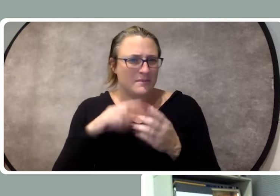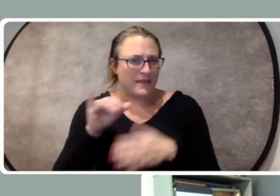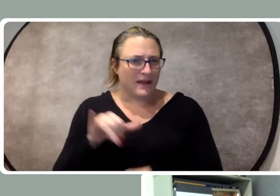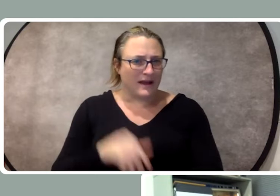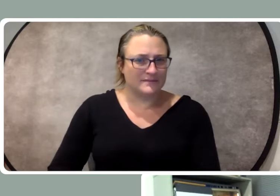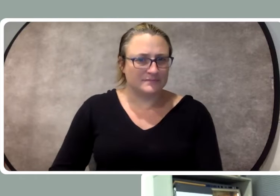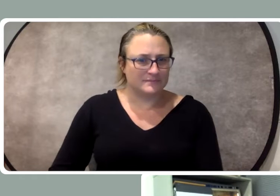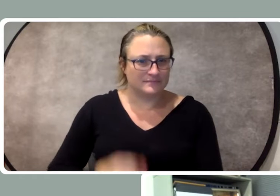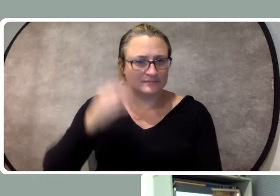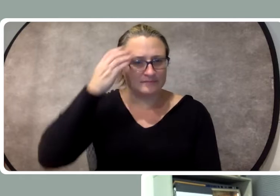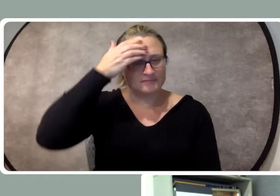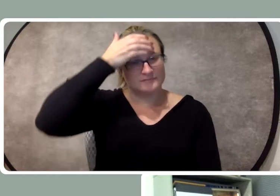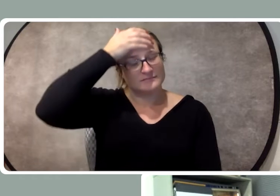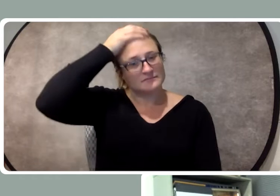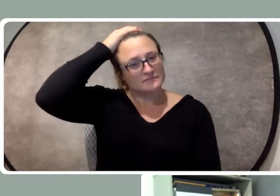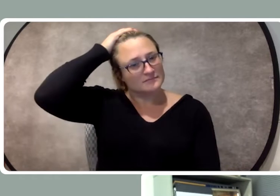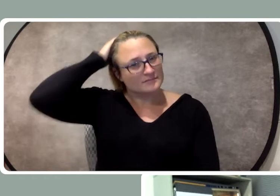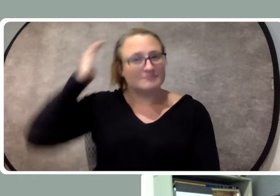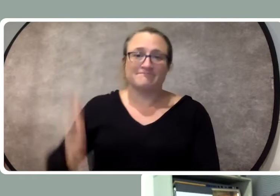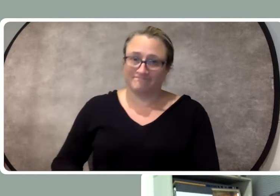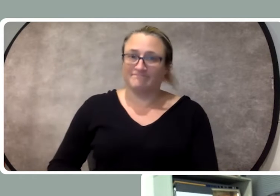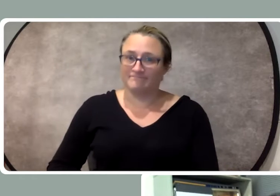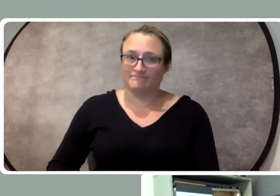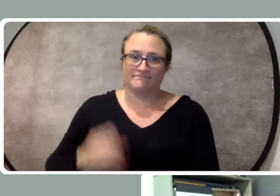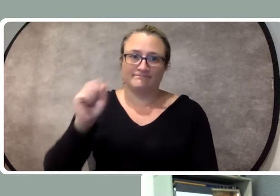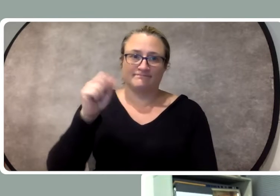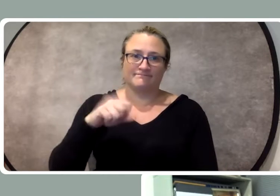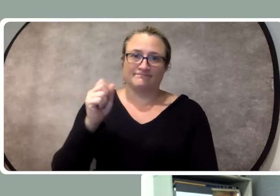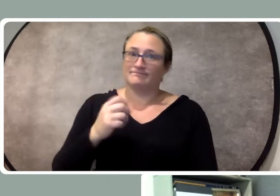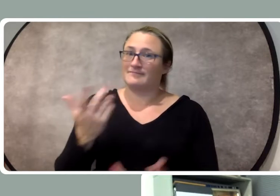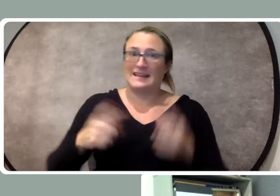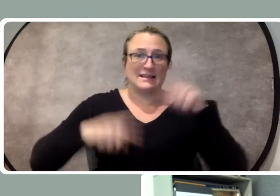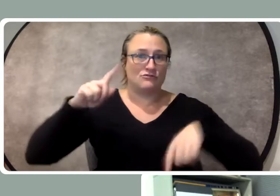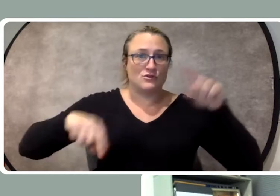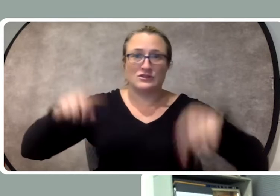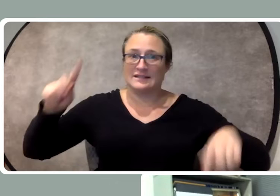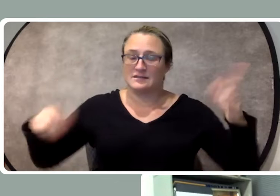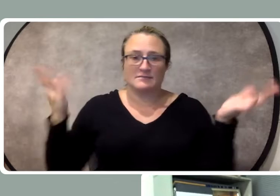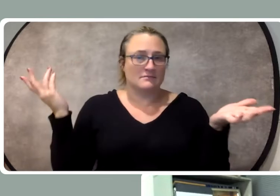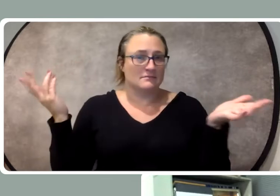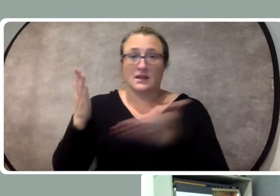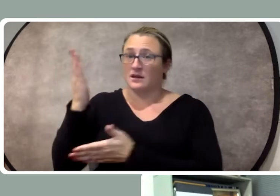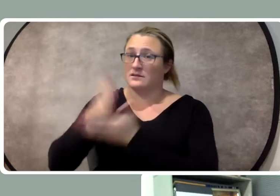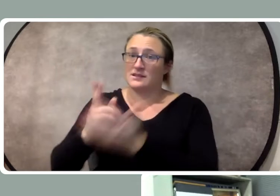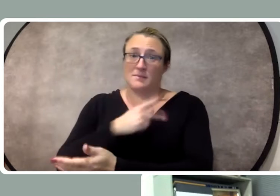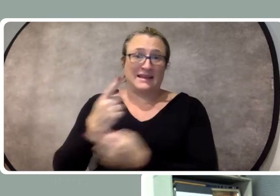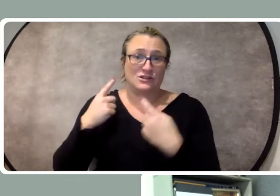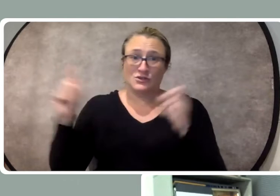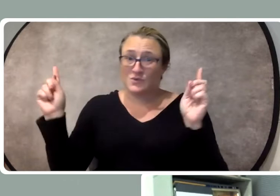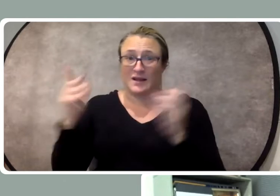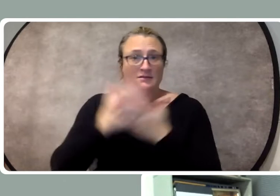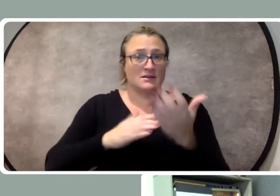it. Yeah, it is. Again, it's quite heterogeneous. Some patients do well and others